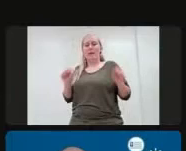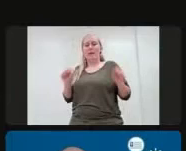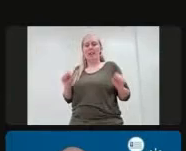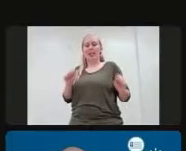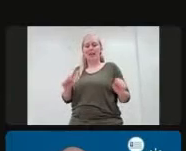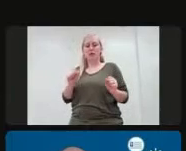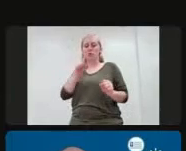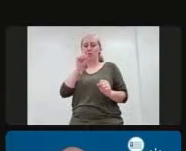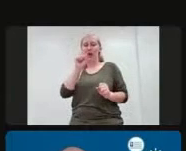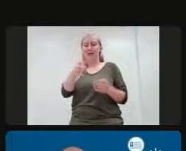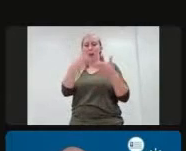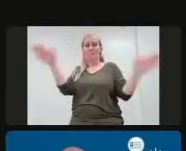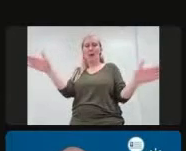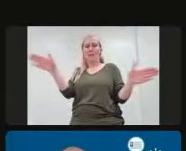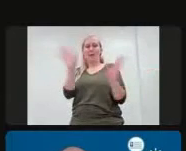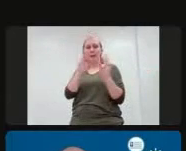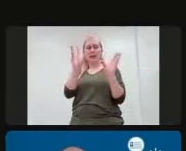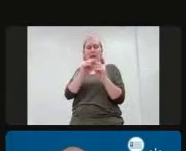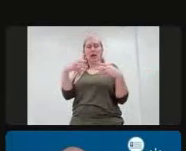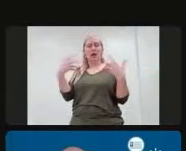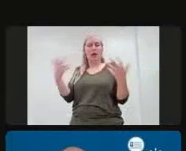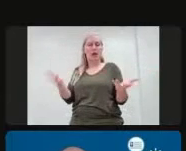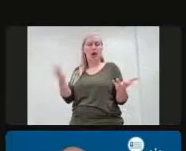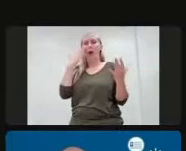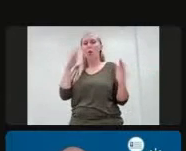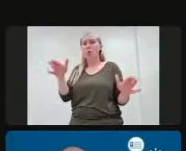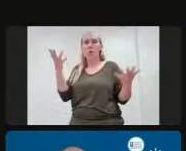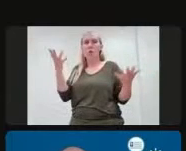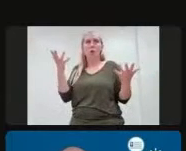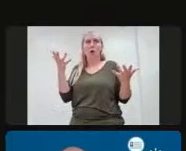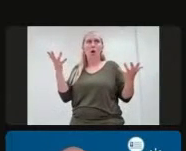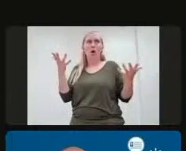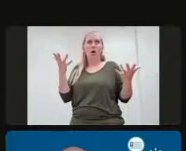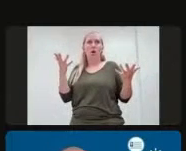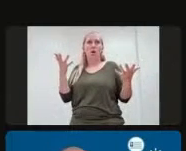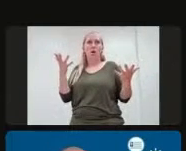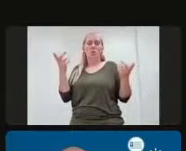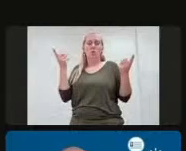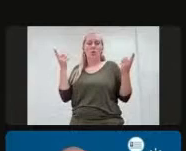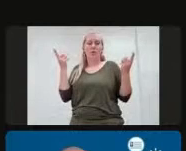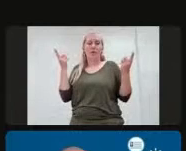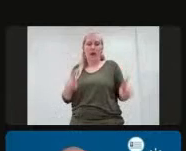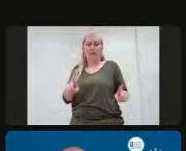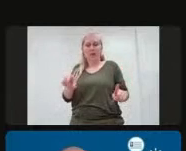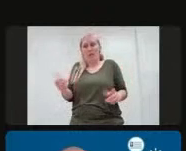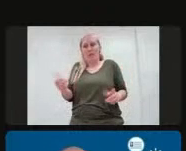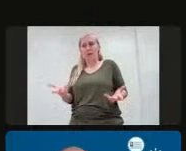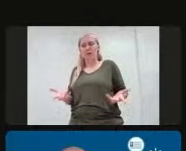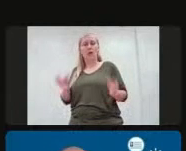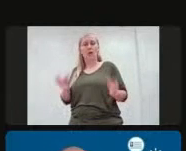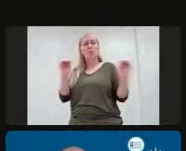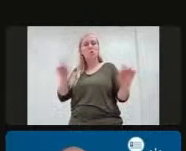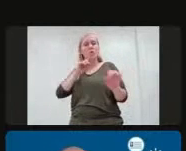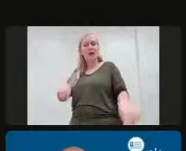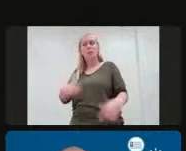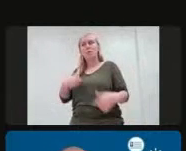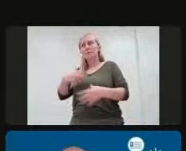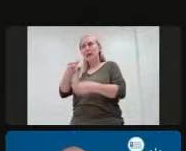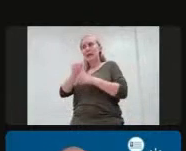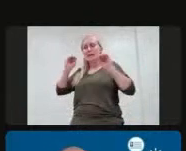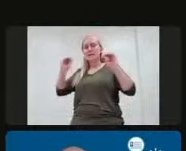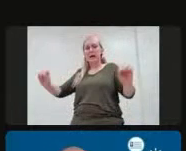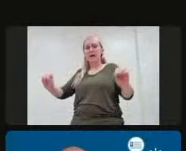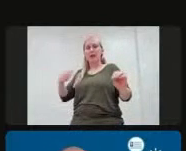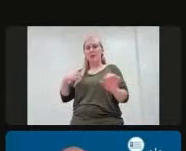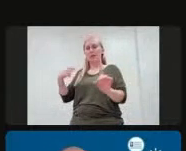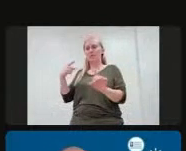question in a public board meeting, I don't know what would have been the other mechanism, because there is no answers I was getting. I was getting all kinds of